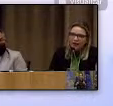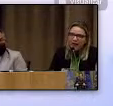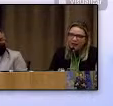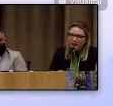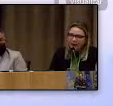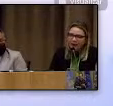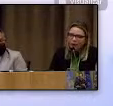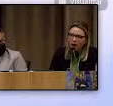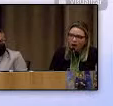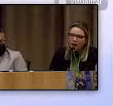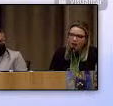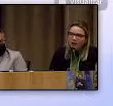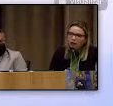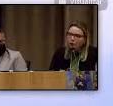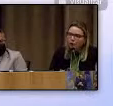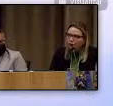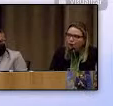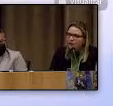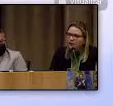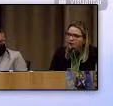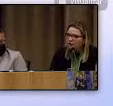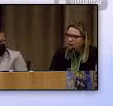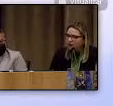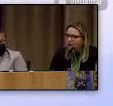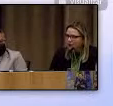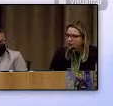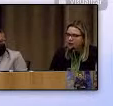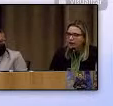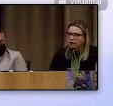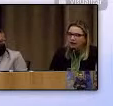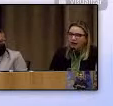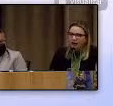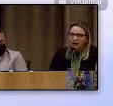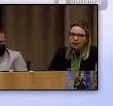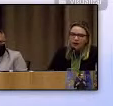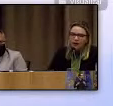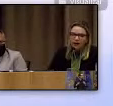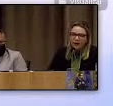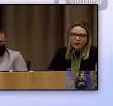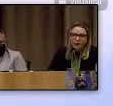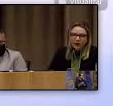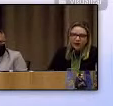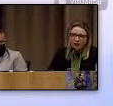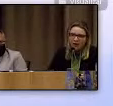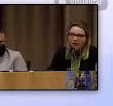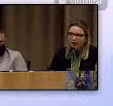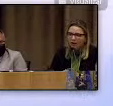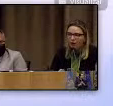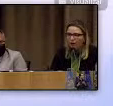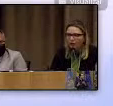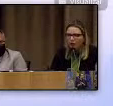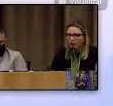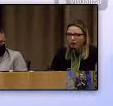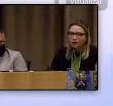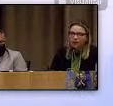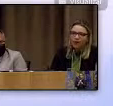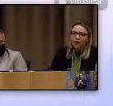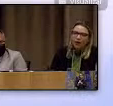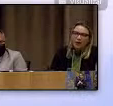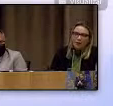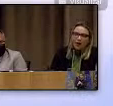incoming of patients, incoming of employees, so we had to re-adequate all the services in relation to the